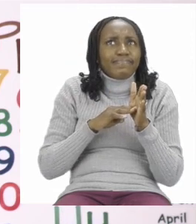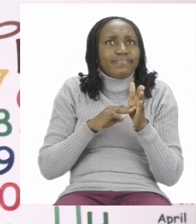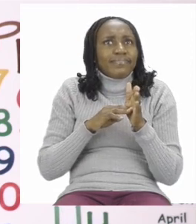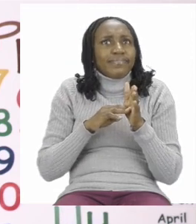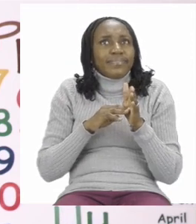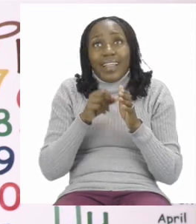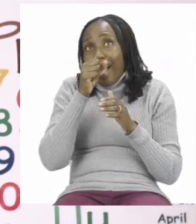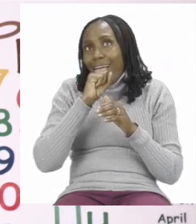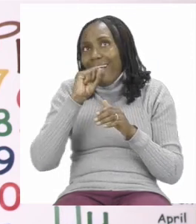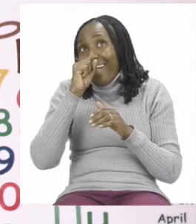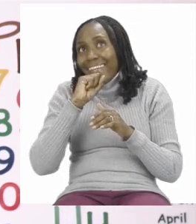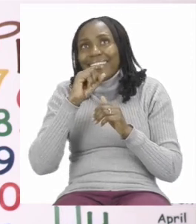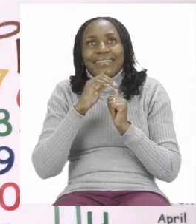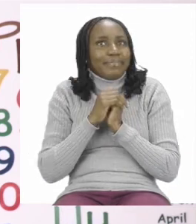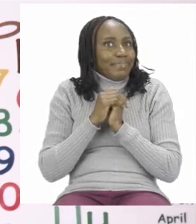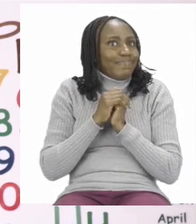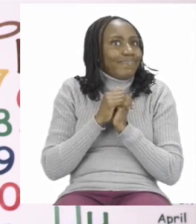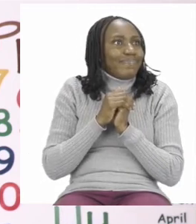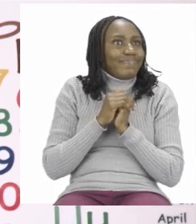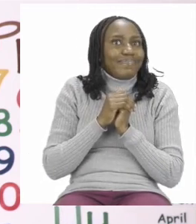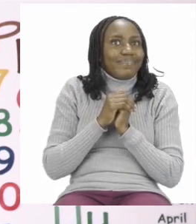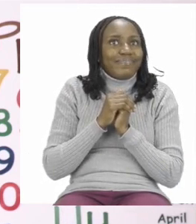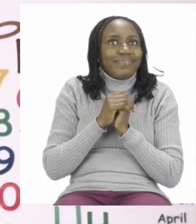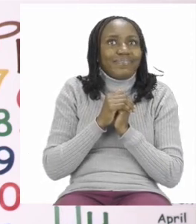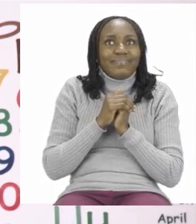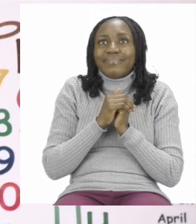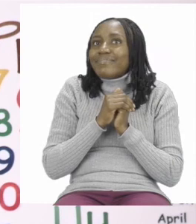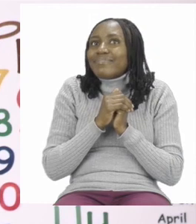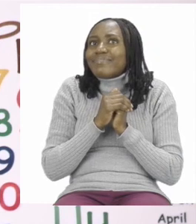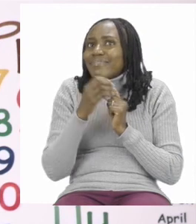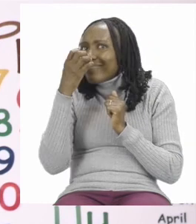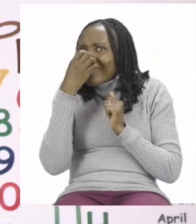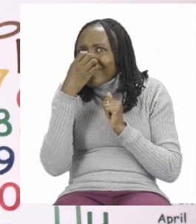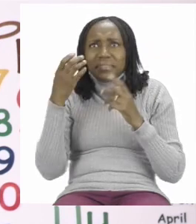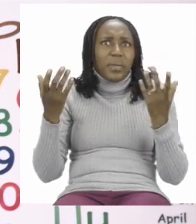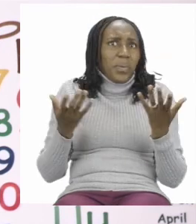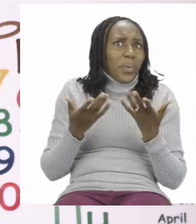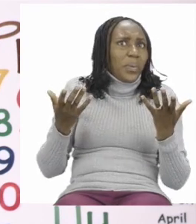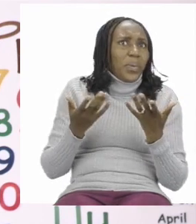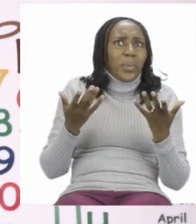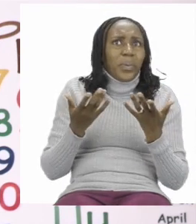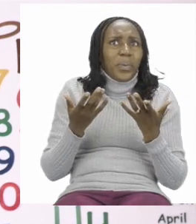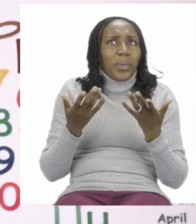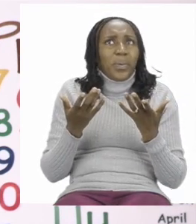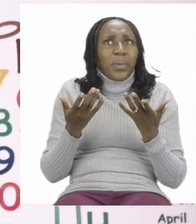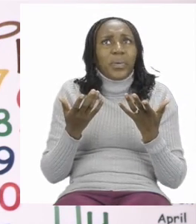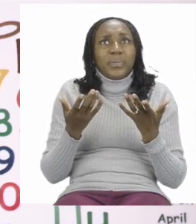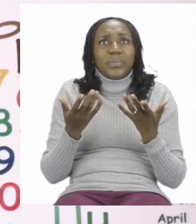ice cream. So, can you help me call Zoshi quickly?